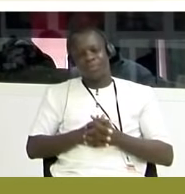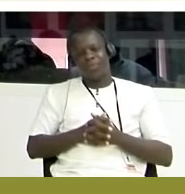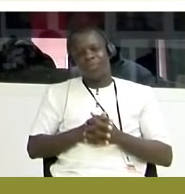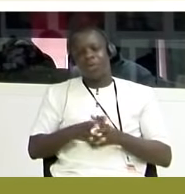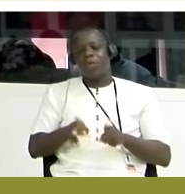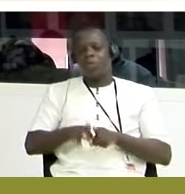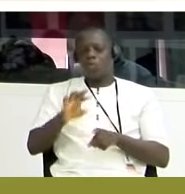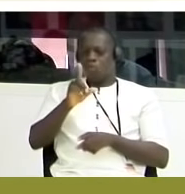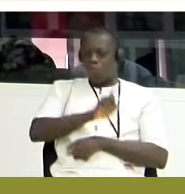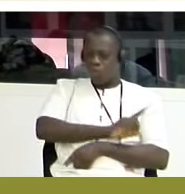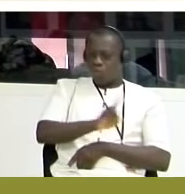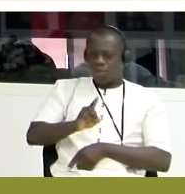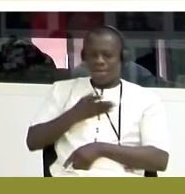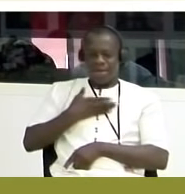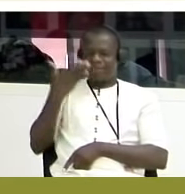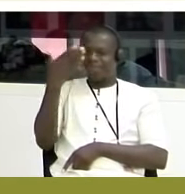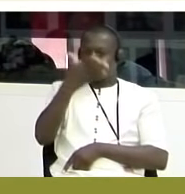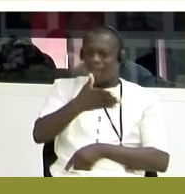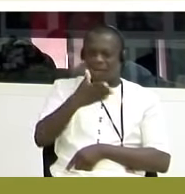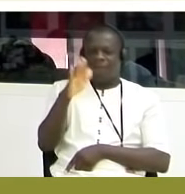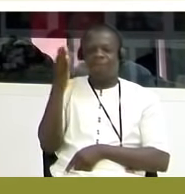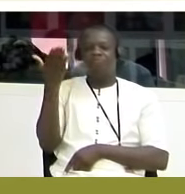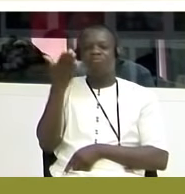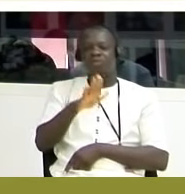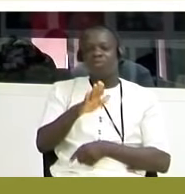We were there from